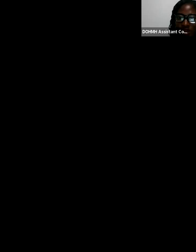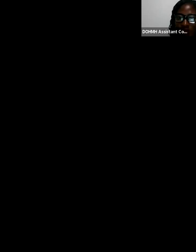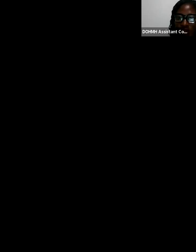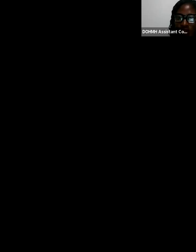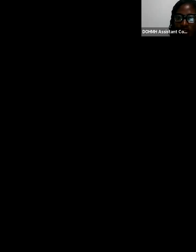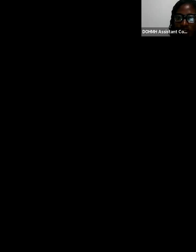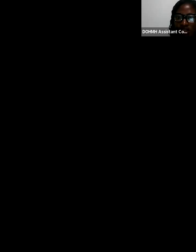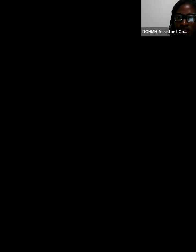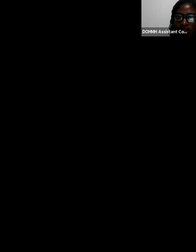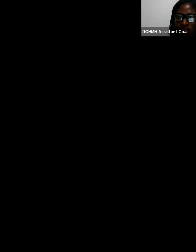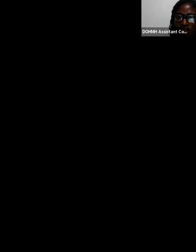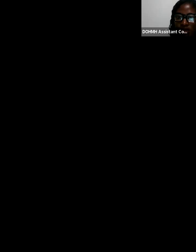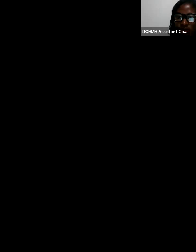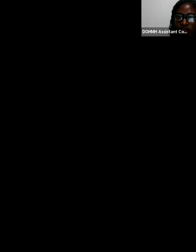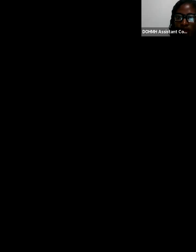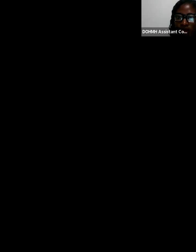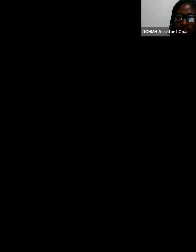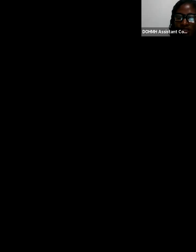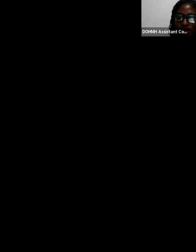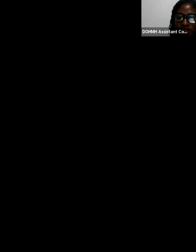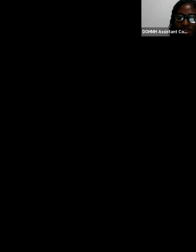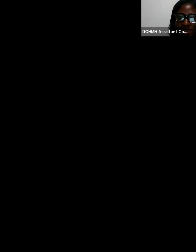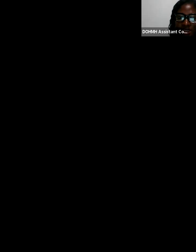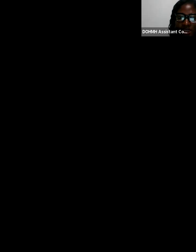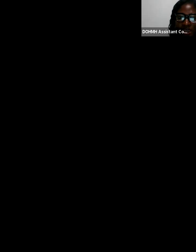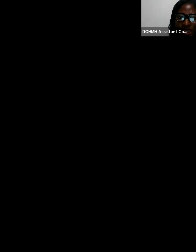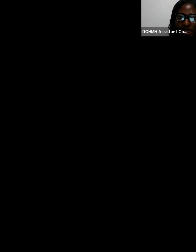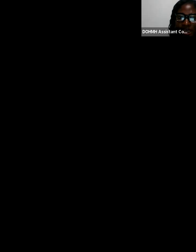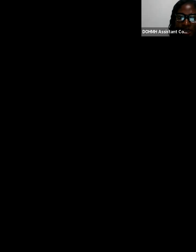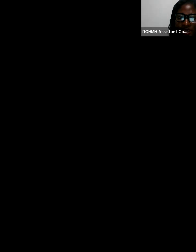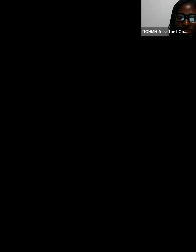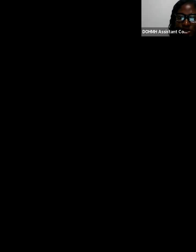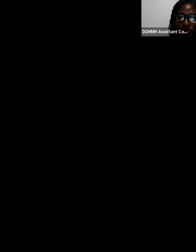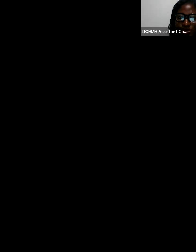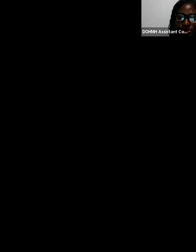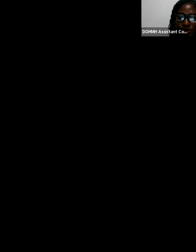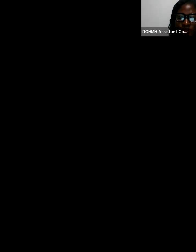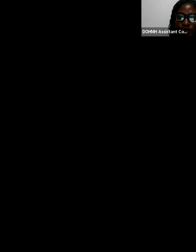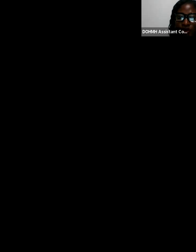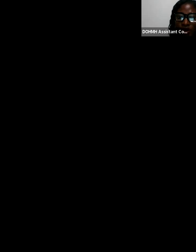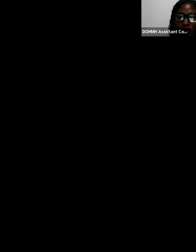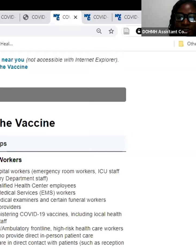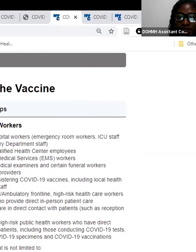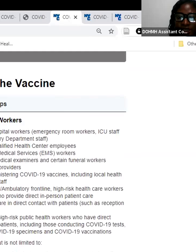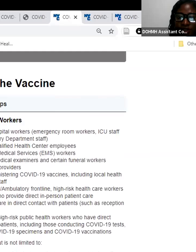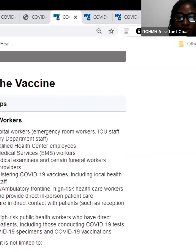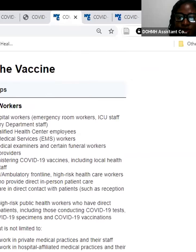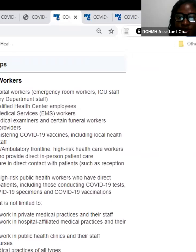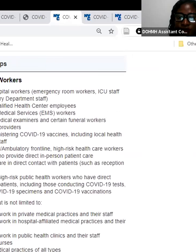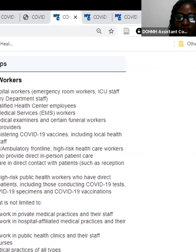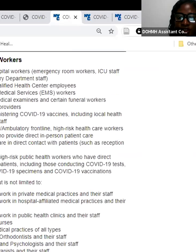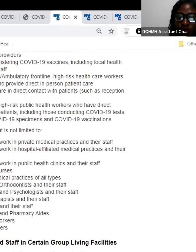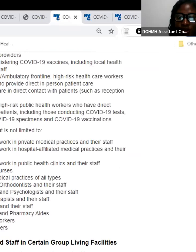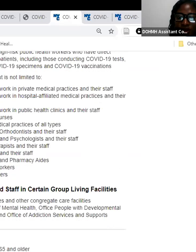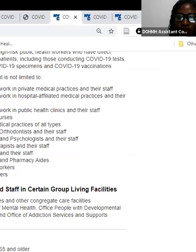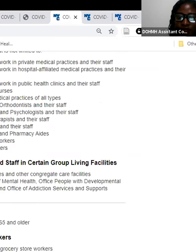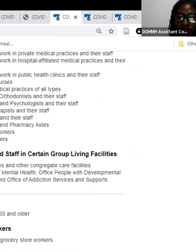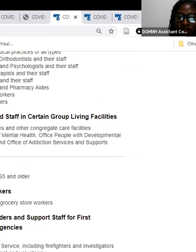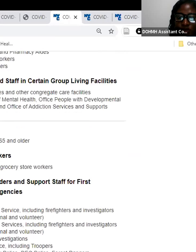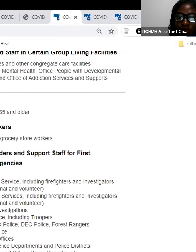So this is what the website looks like, and it shows you if you're currently eligible,